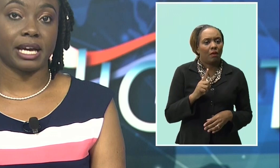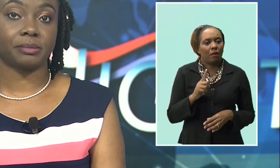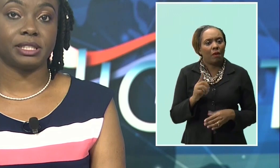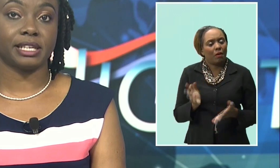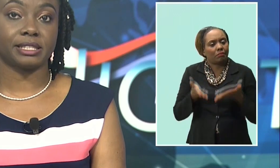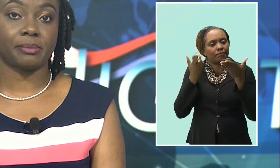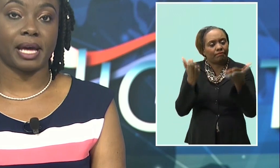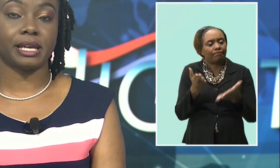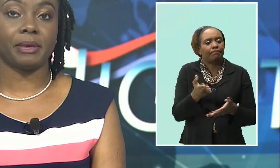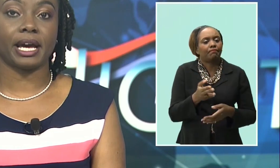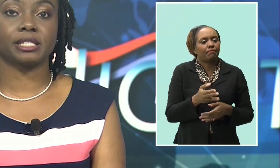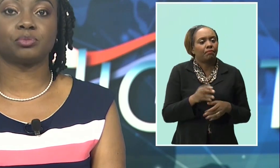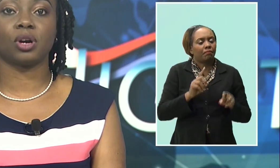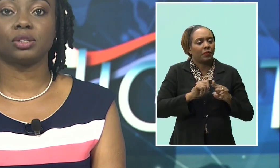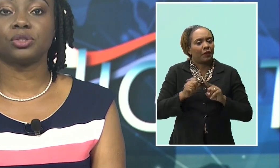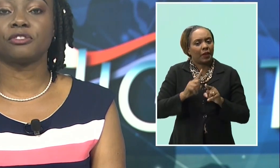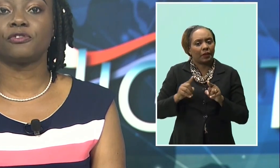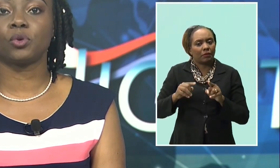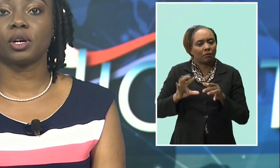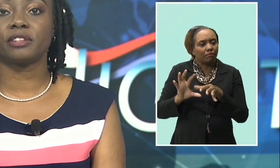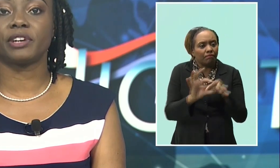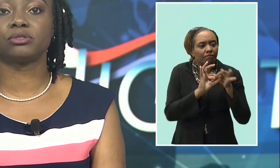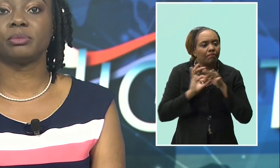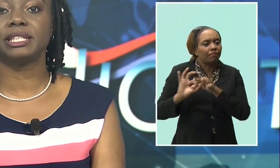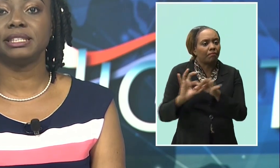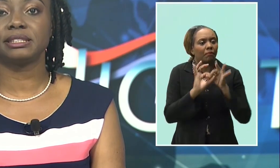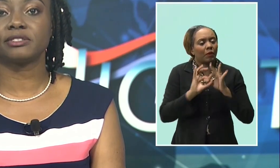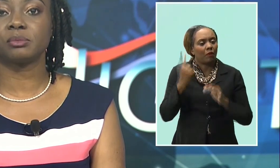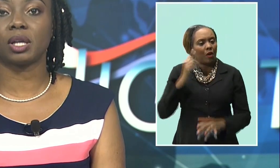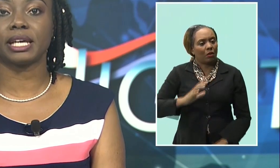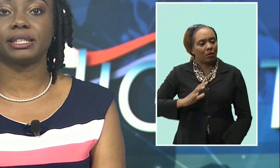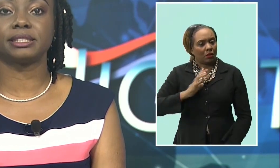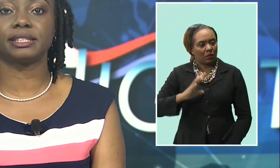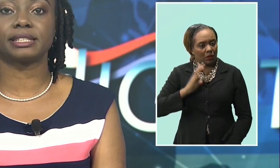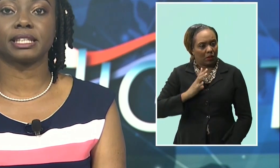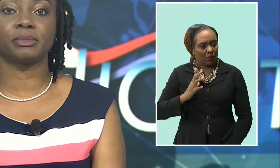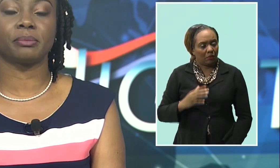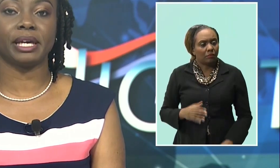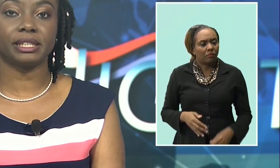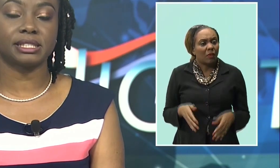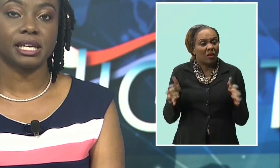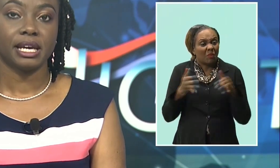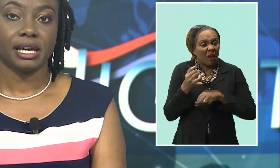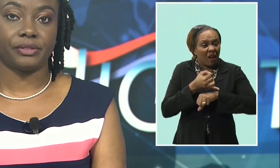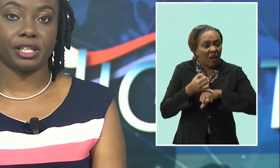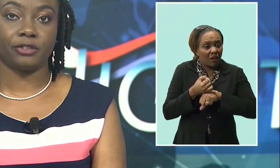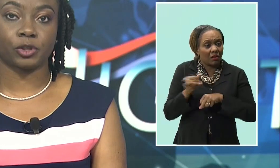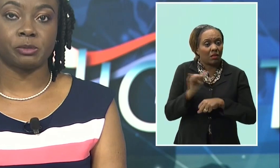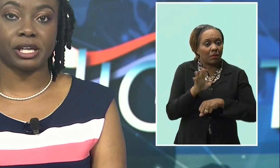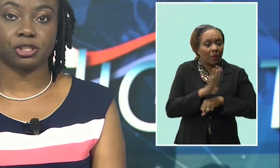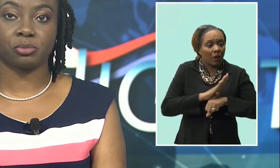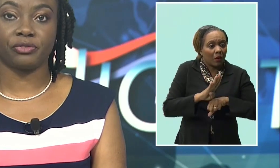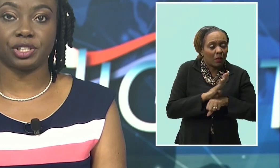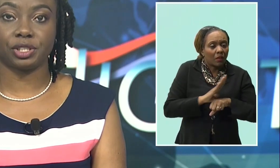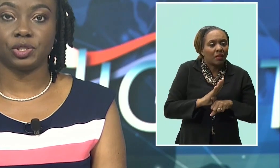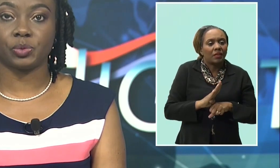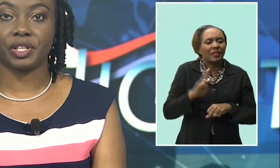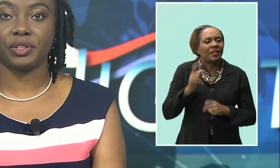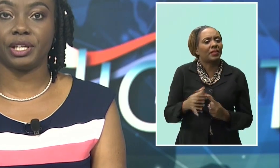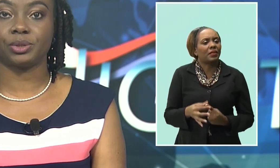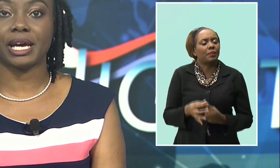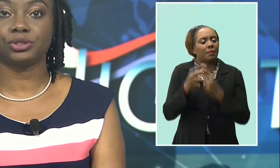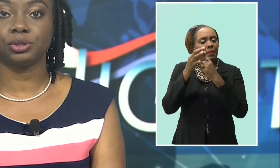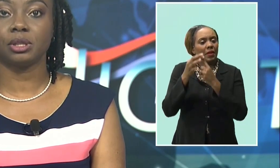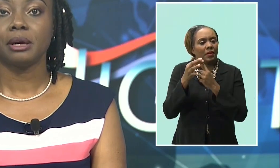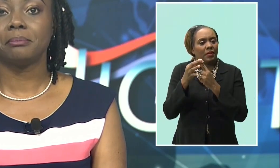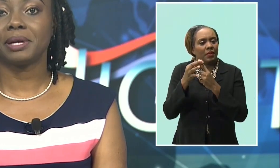Ambassador Blackman says the pandemic has brought to the fore the vulnerabilities of small island states like Barbados and the need for special provisions within